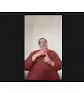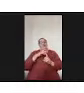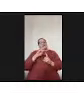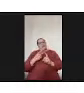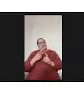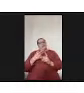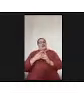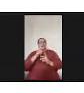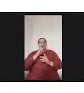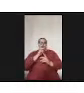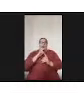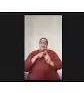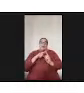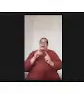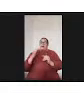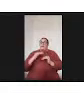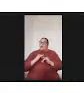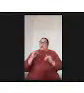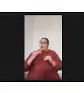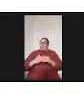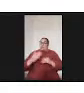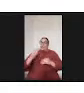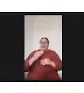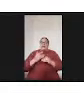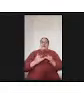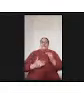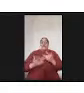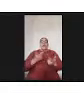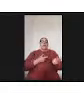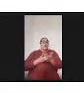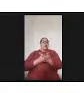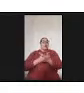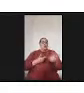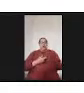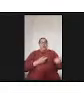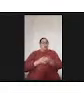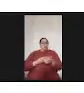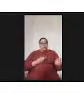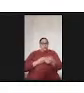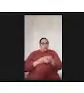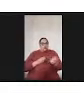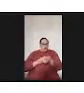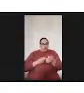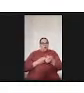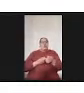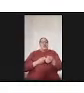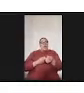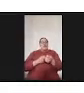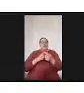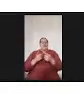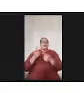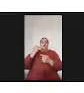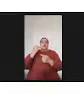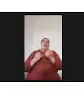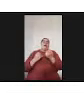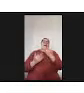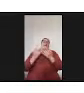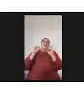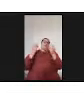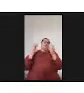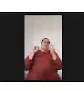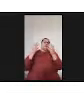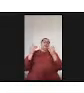Then if it goes beyond the fire hose rails, it goes to a point whereby you've got your fire brigade, then you've got your fire